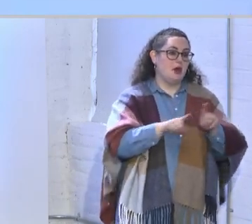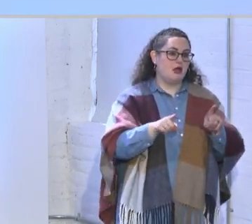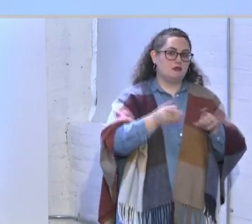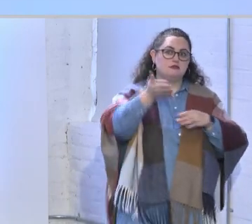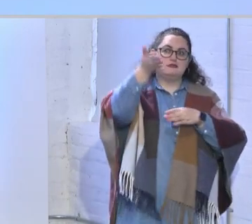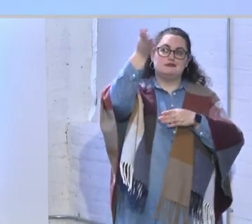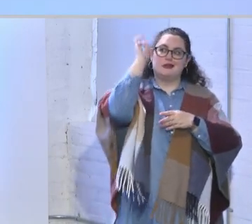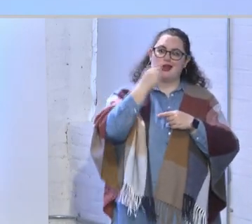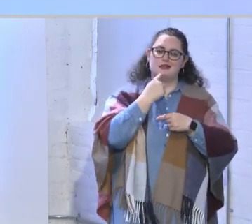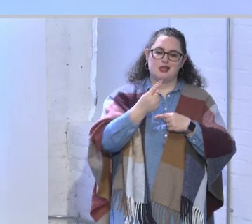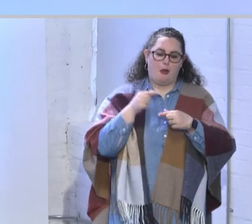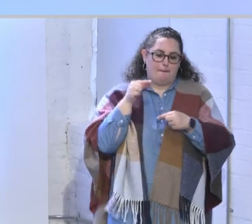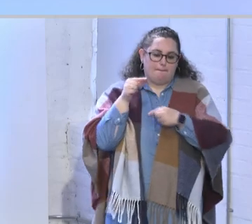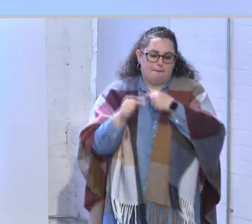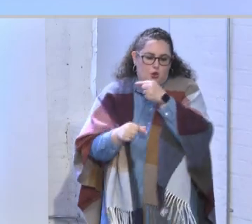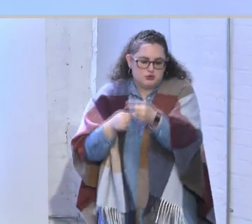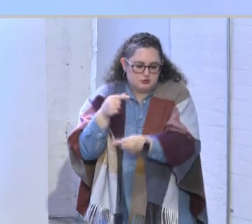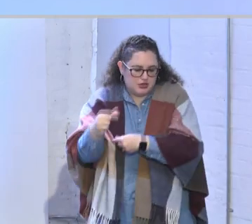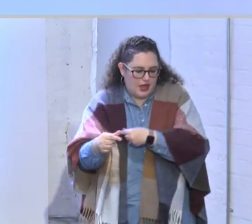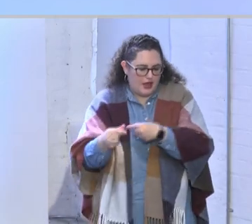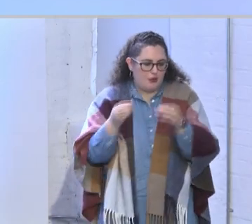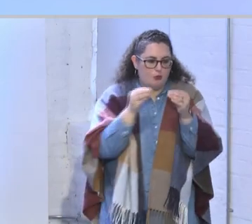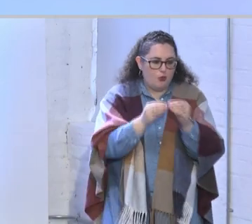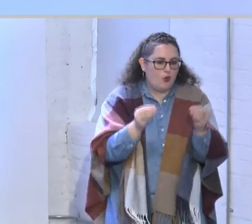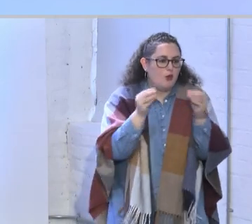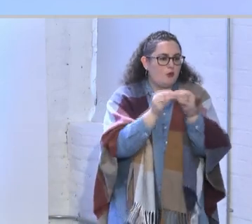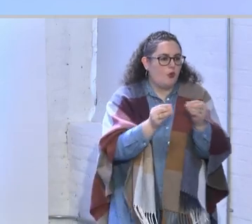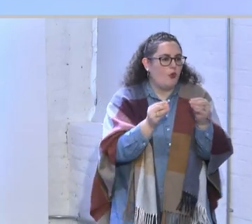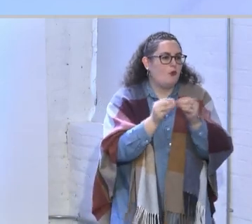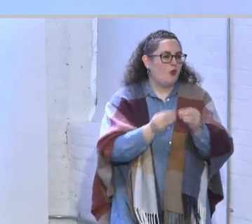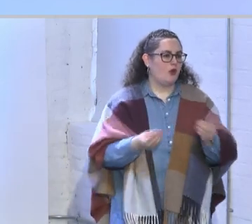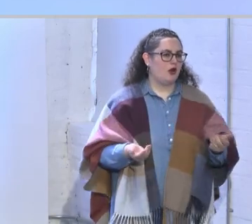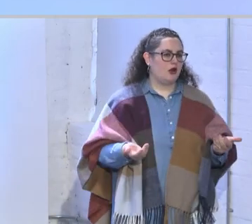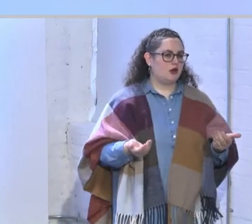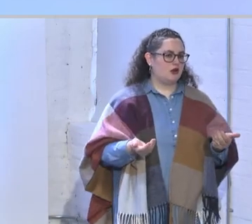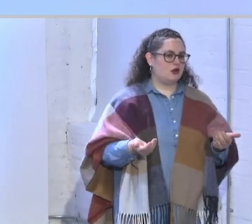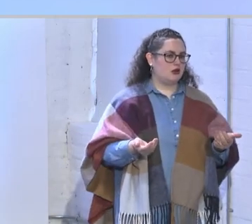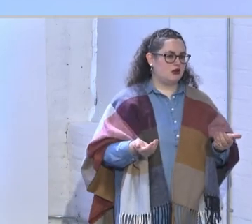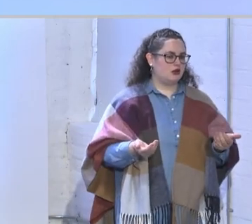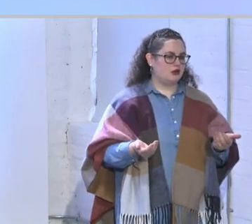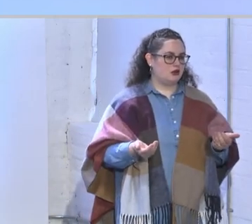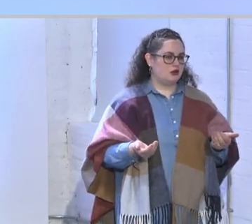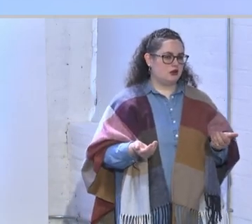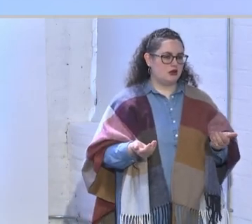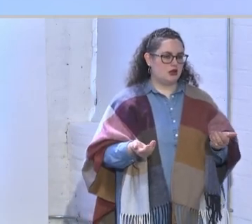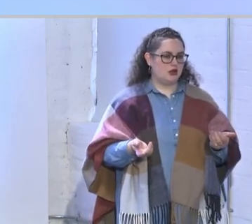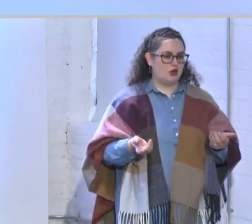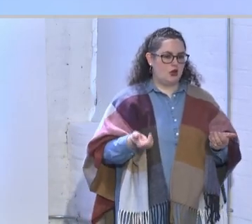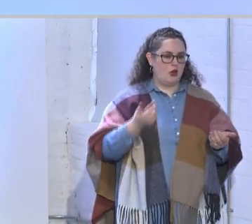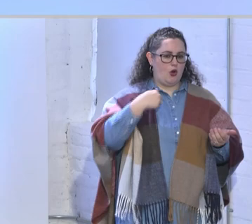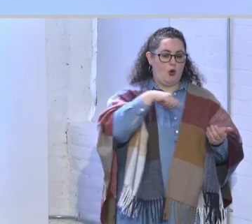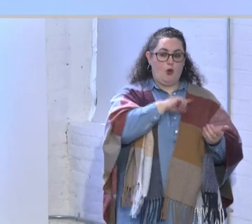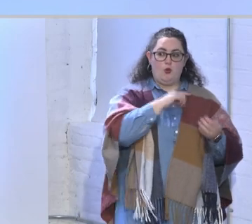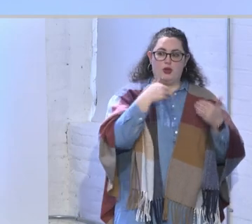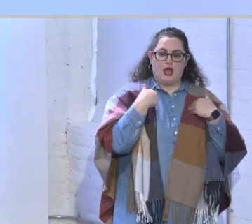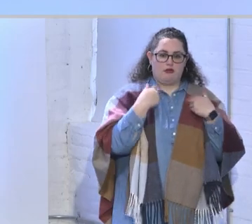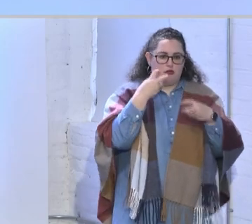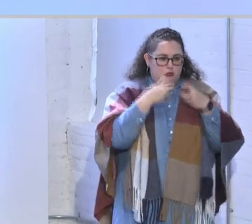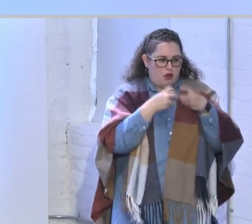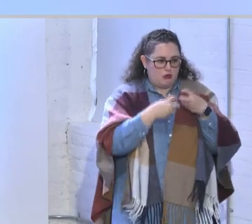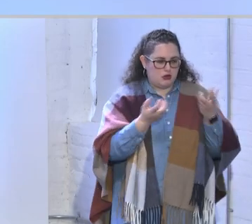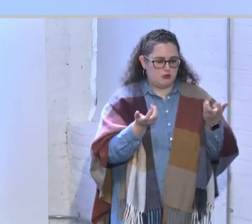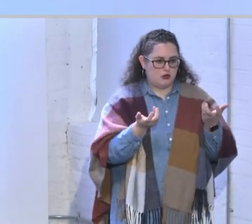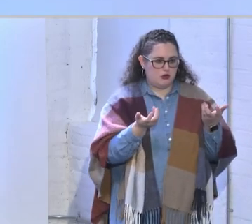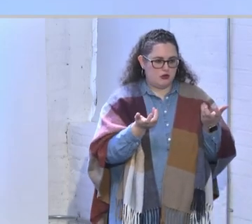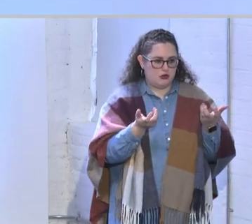what we're finding? We're finding, sociologists will tell you, and economists will tell you, we're headed for a problem